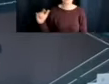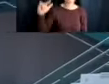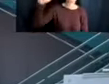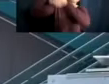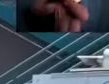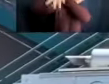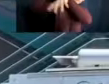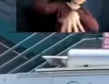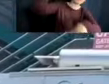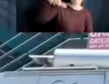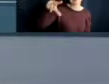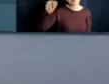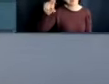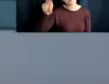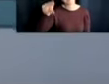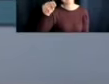of it properly.